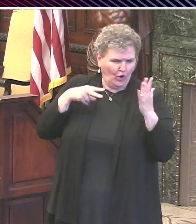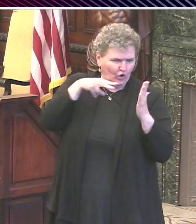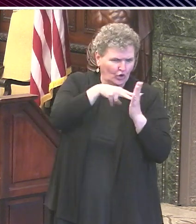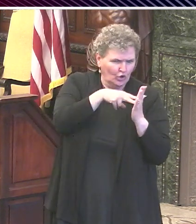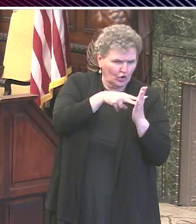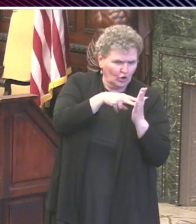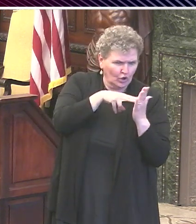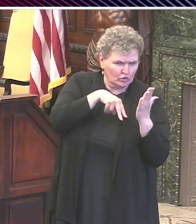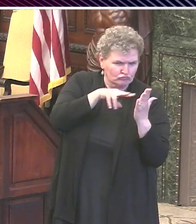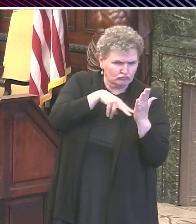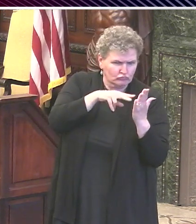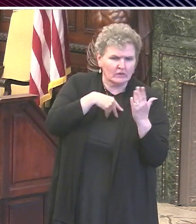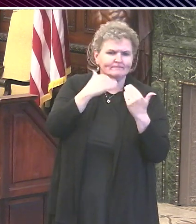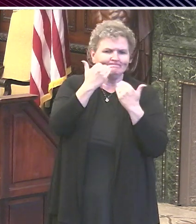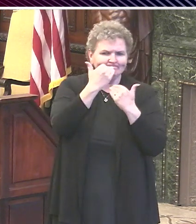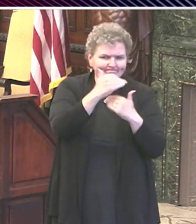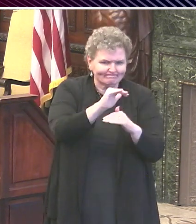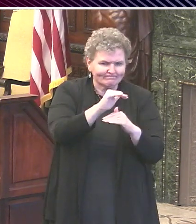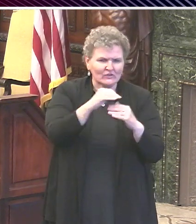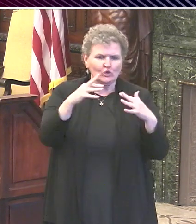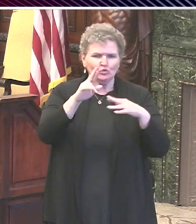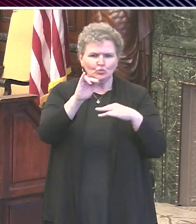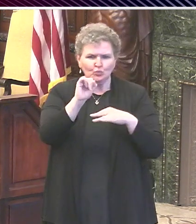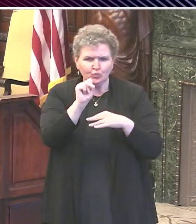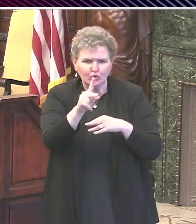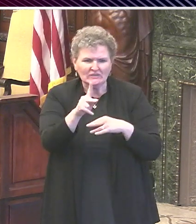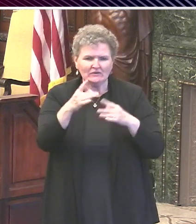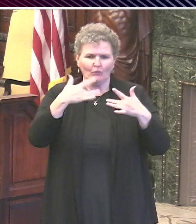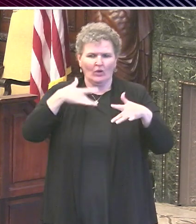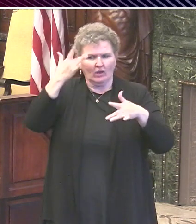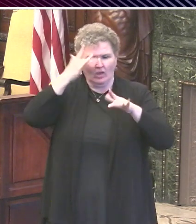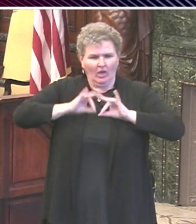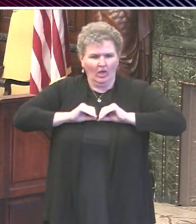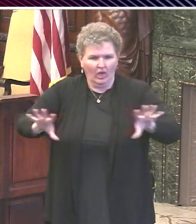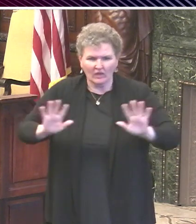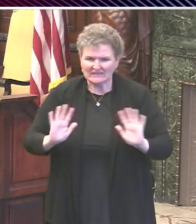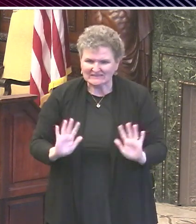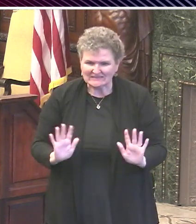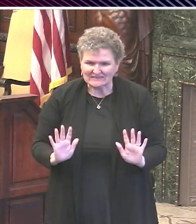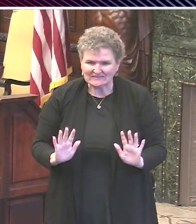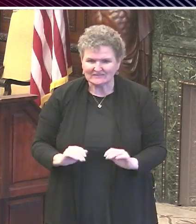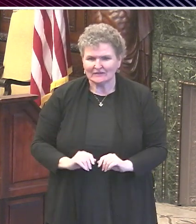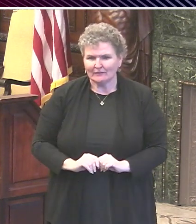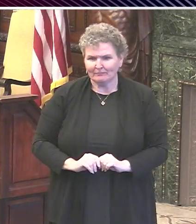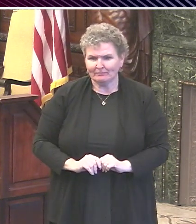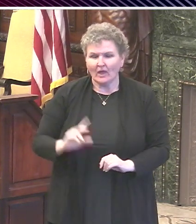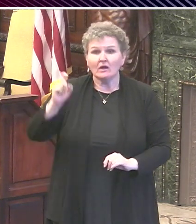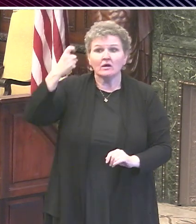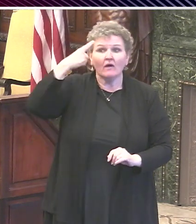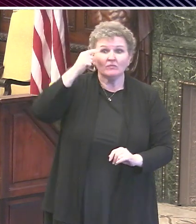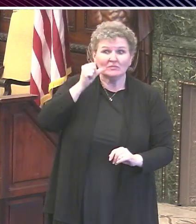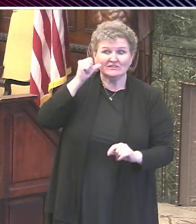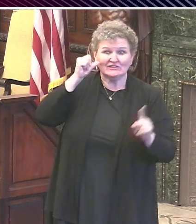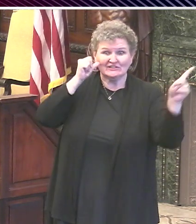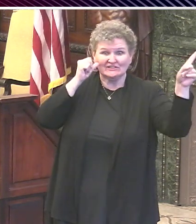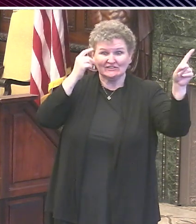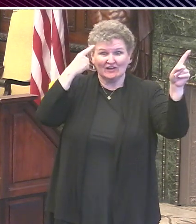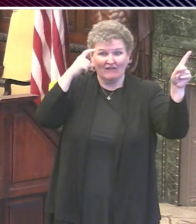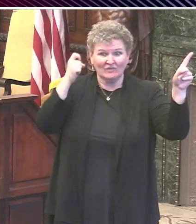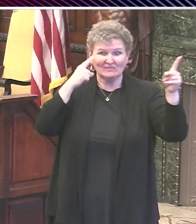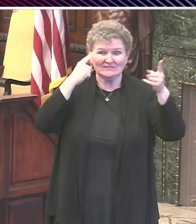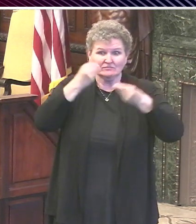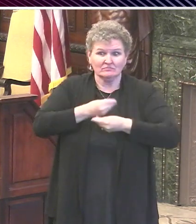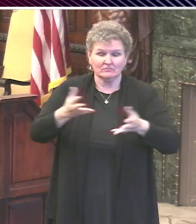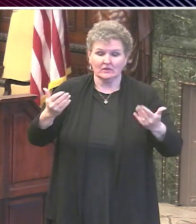risk at those institutions. Yesterday, the governor announced additional social distancing mitigation